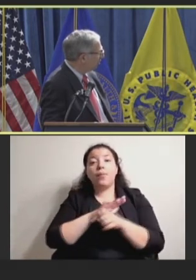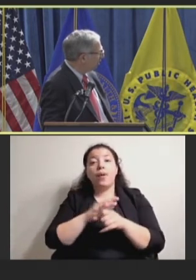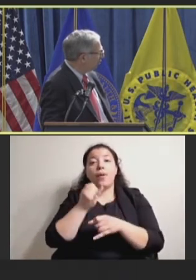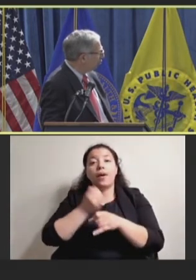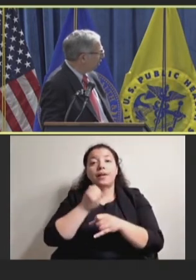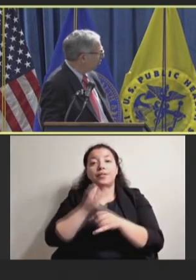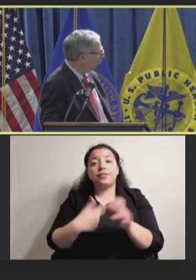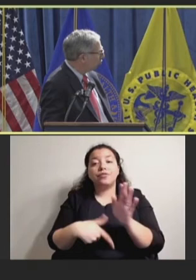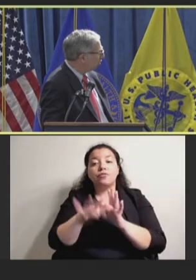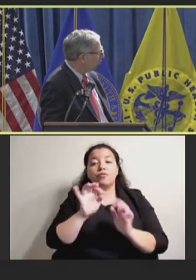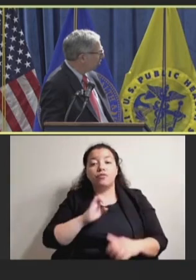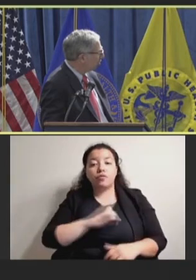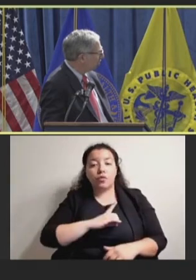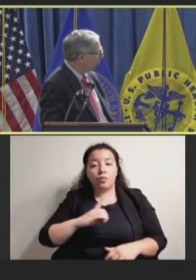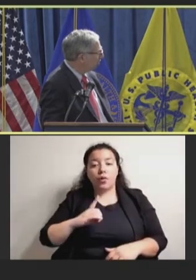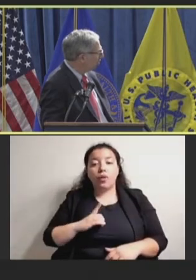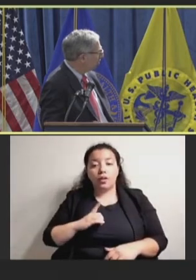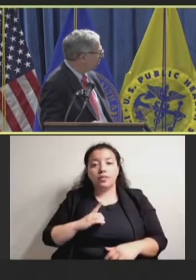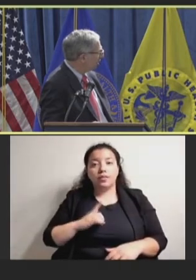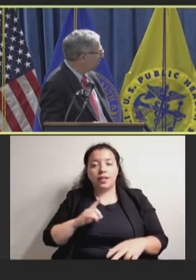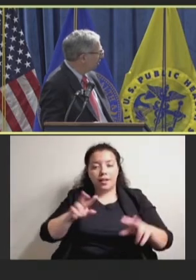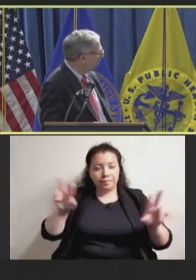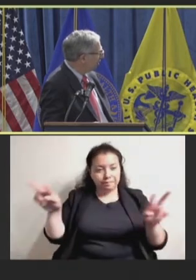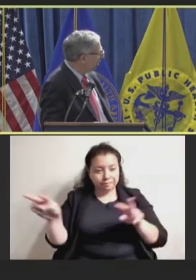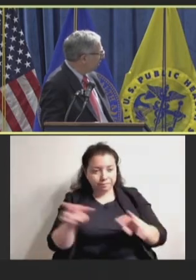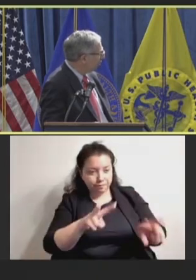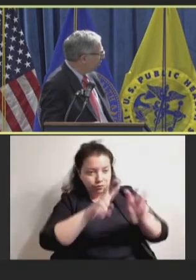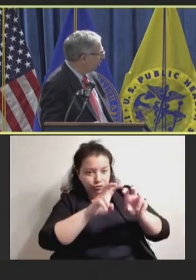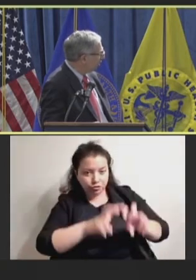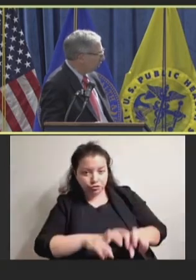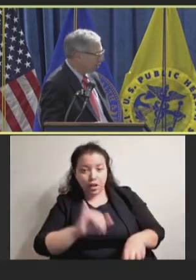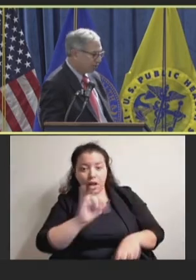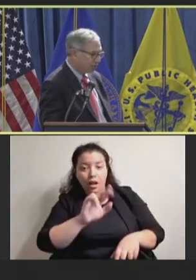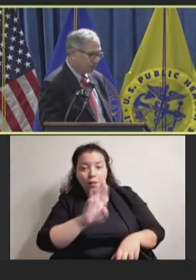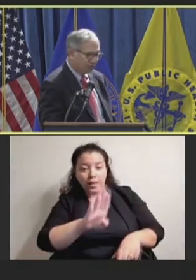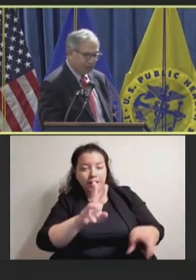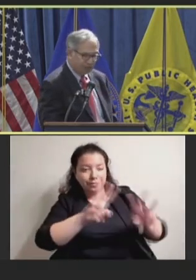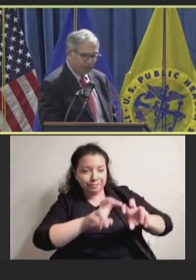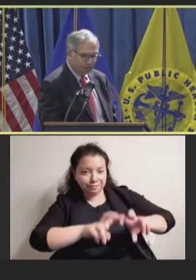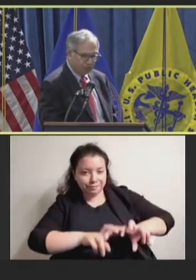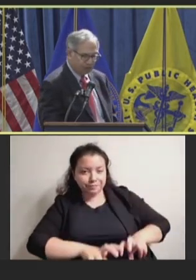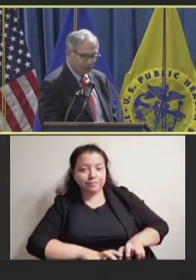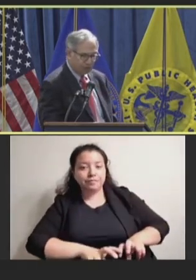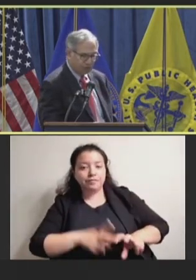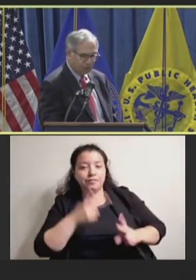of clinical trials as one measure of sound research design, and as it relates to the protection of human subjects.